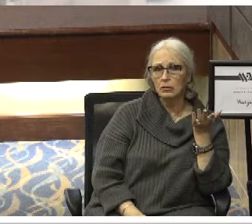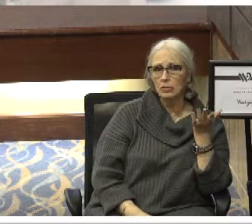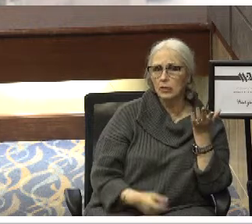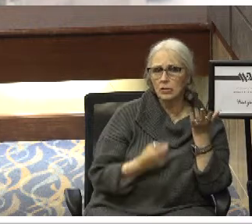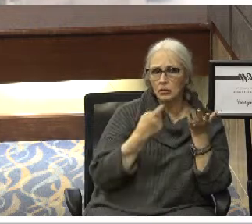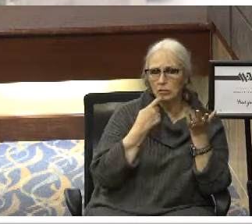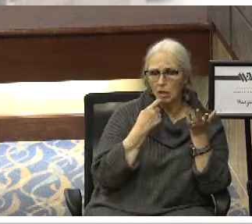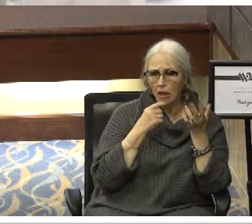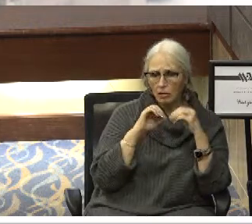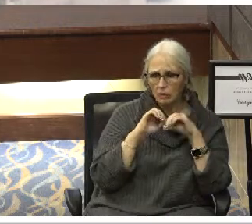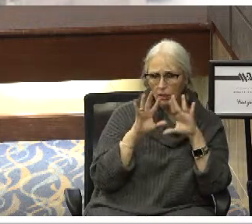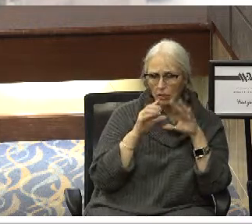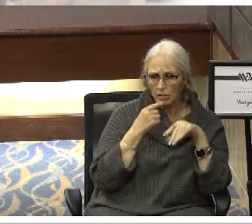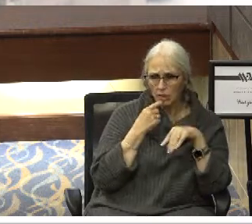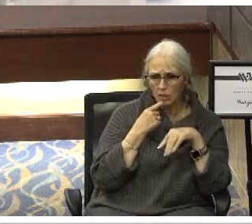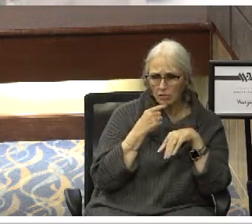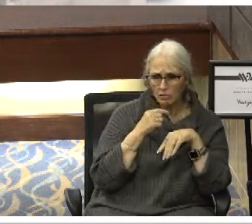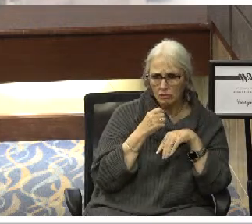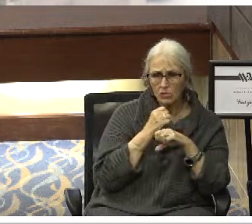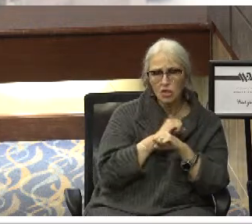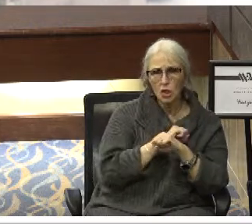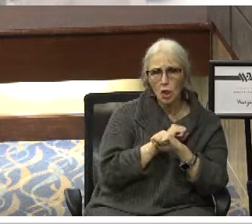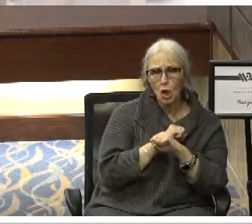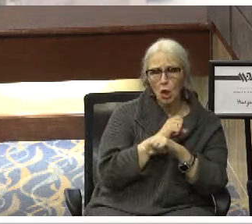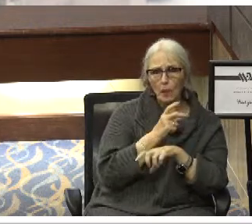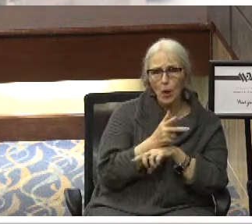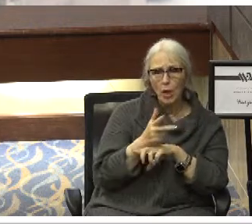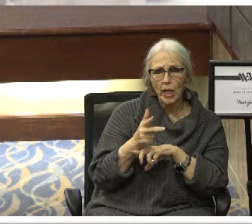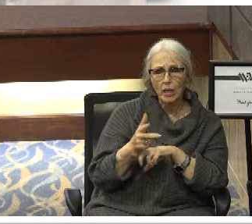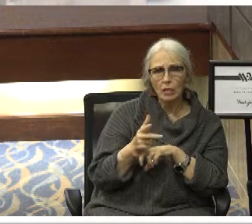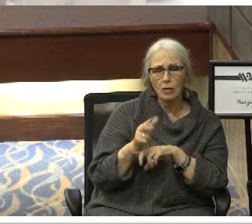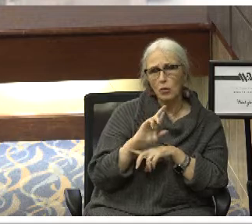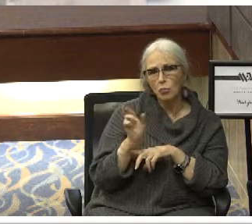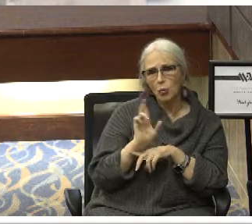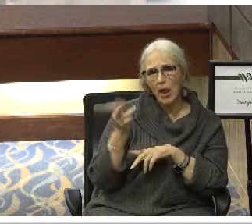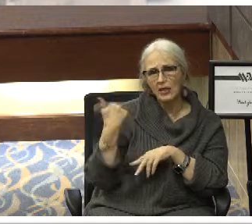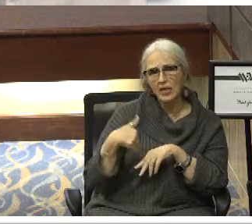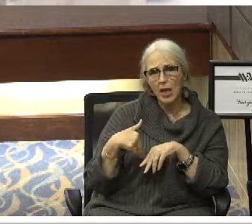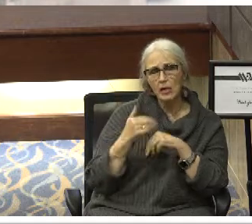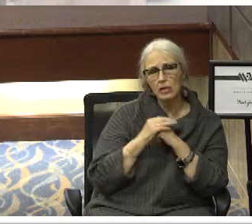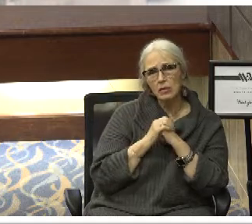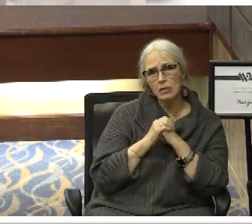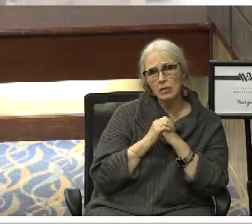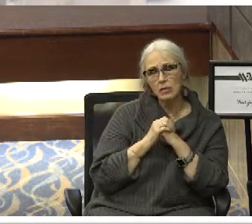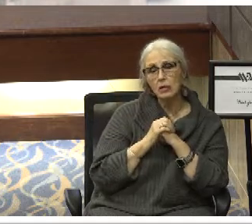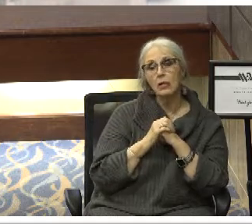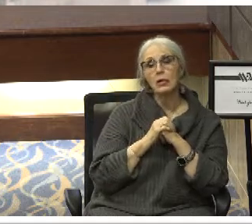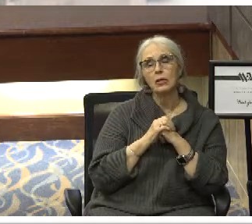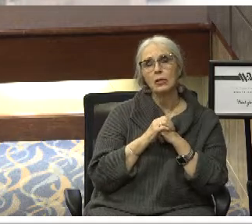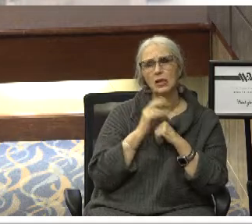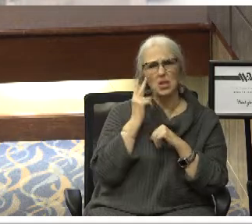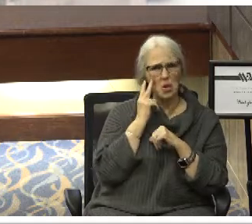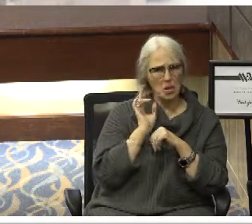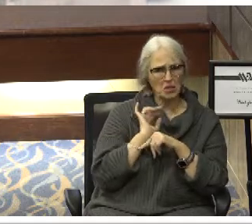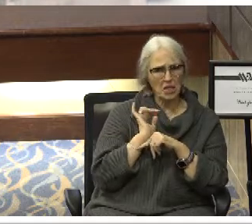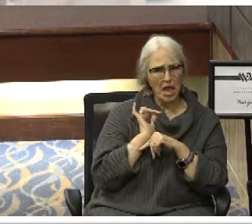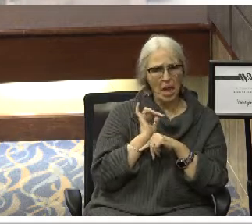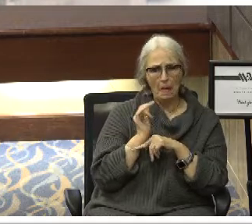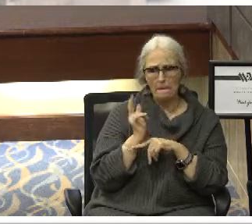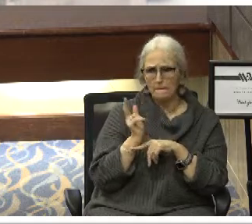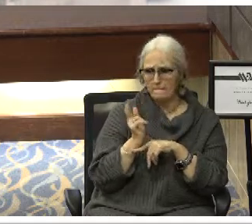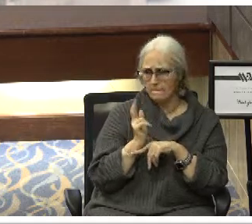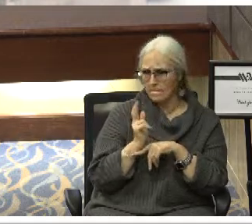doesn't say that it's secure parking on the right-hand side. So, But it looks like